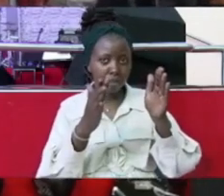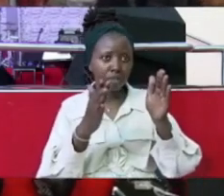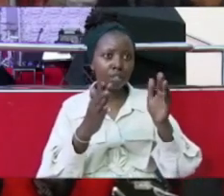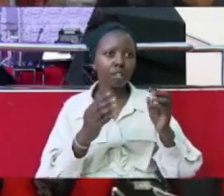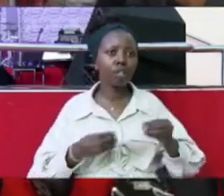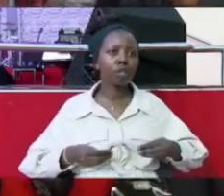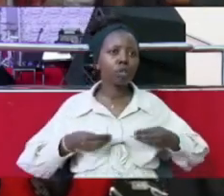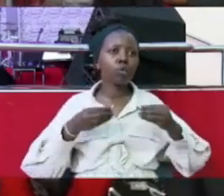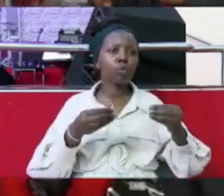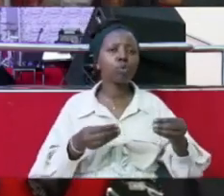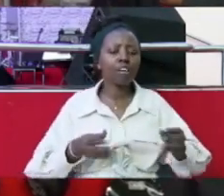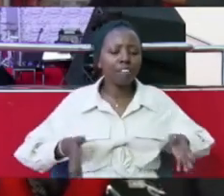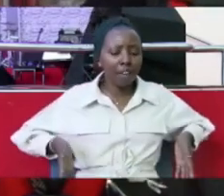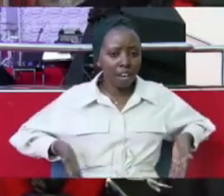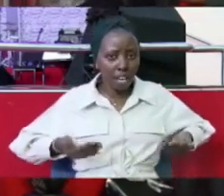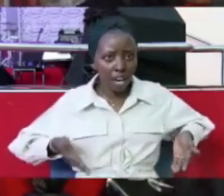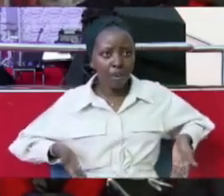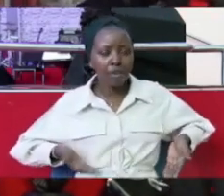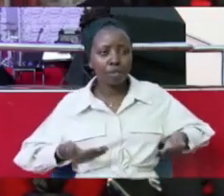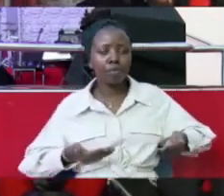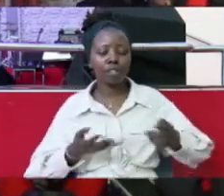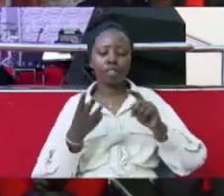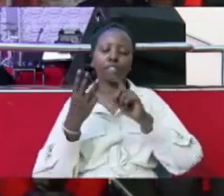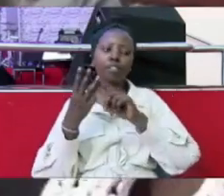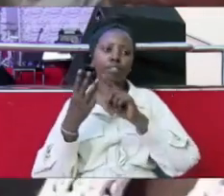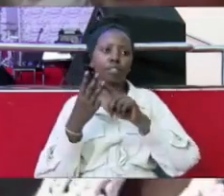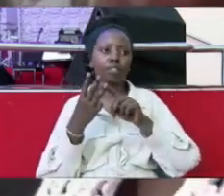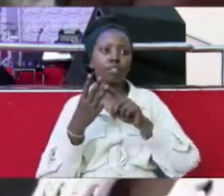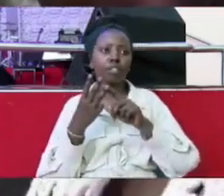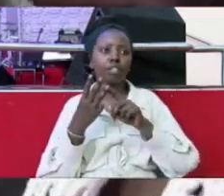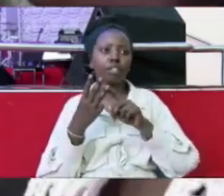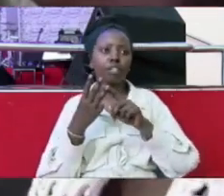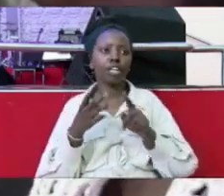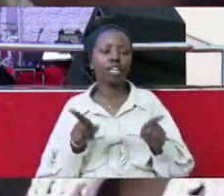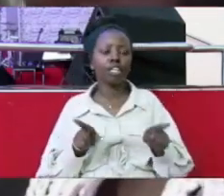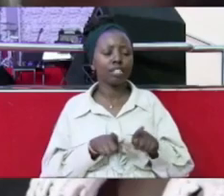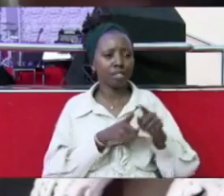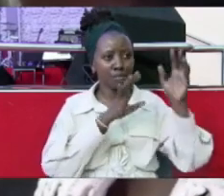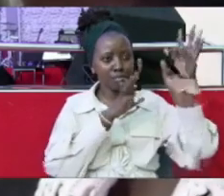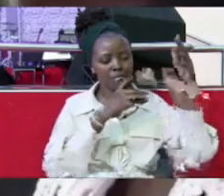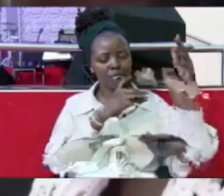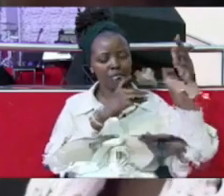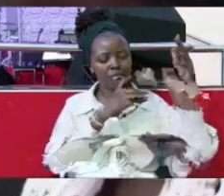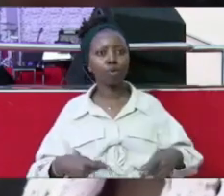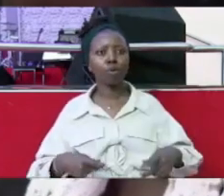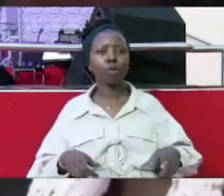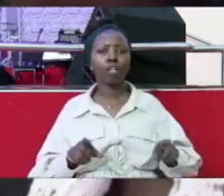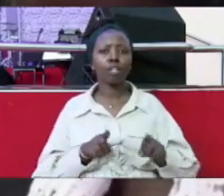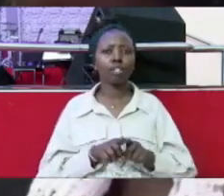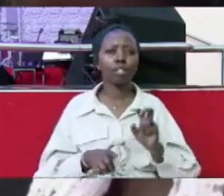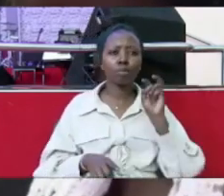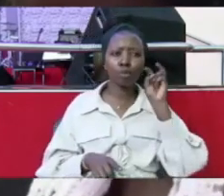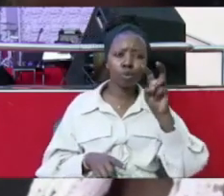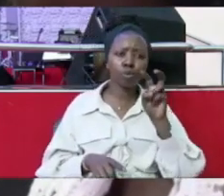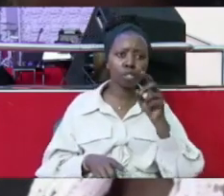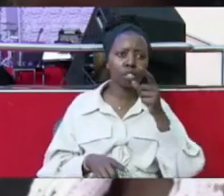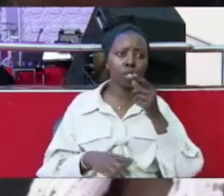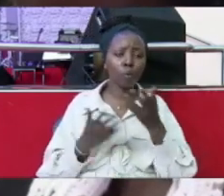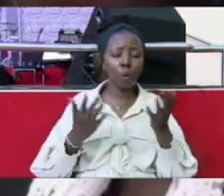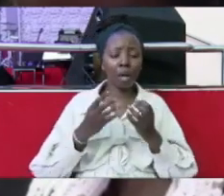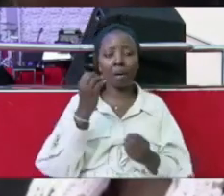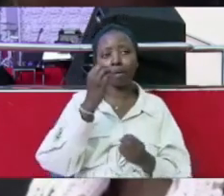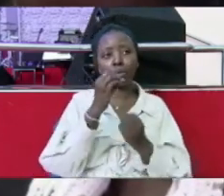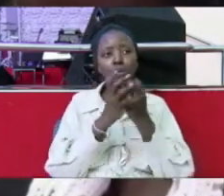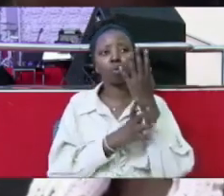them affirmation. Ni kwamba wale watu watie moyo ukikubali. And appreciation. Na kwamba ukiwashukuru. And you see where that is going to take you. Na uone